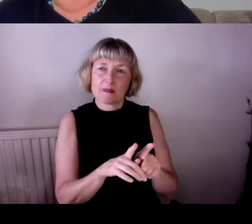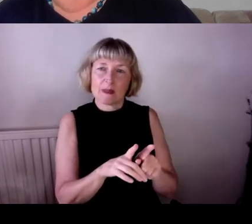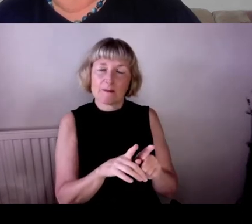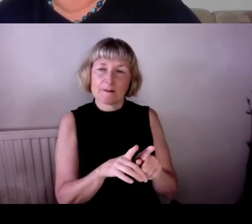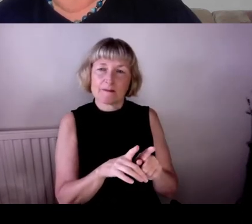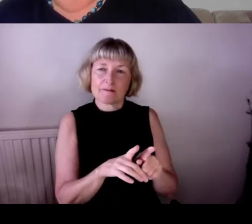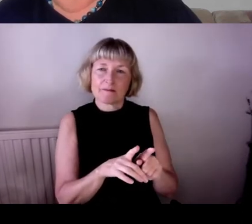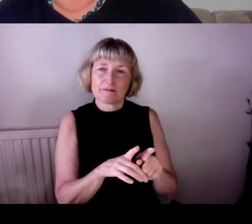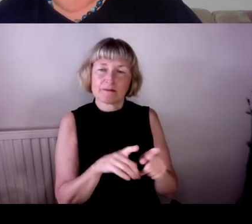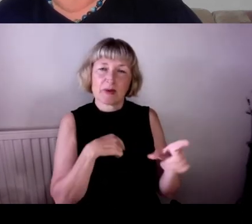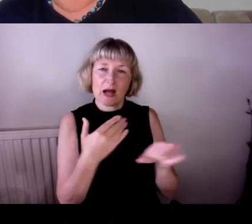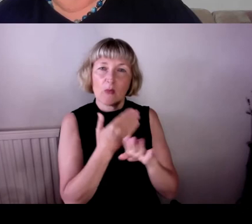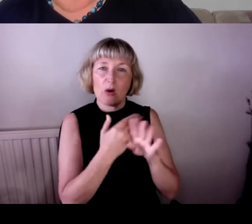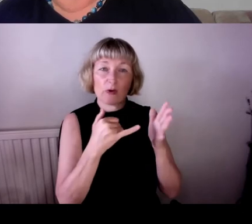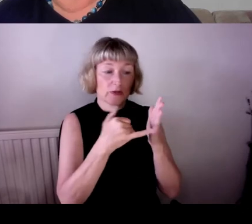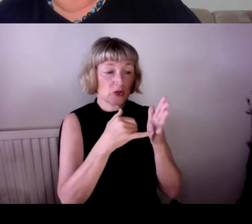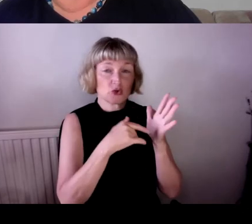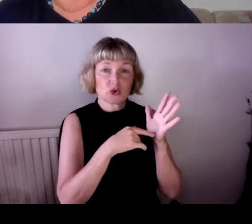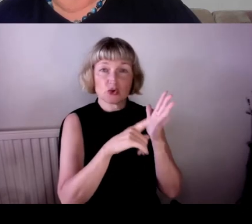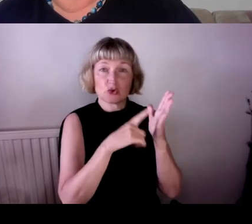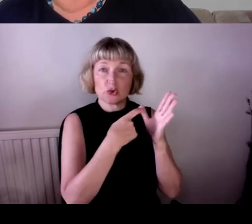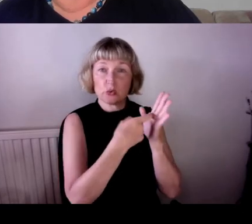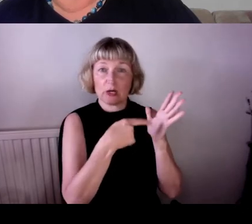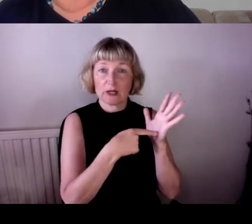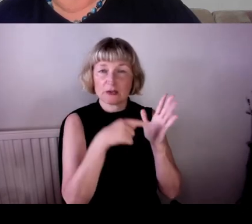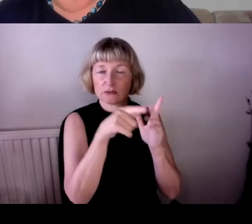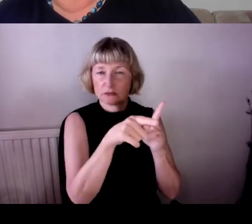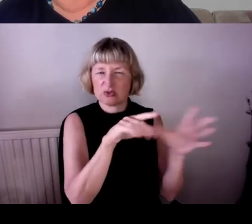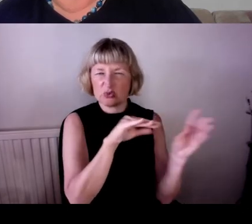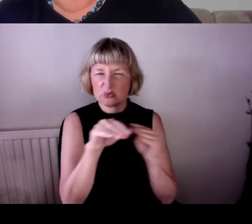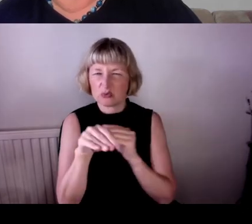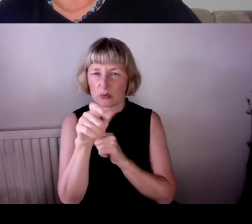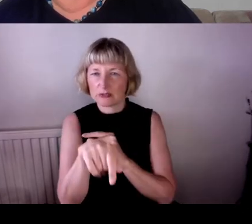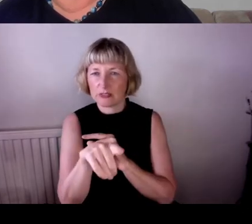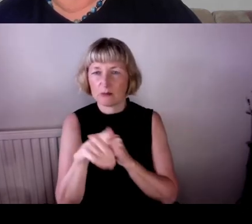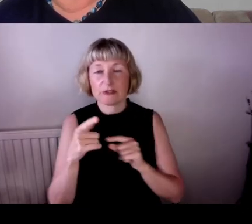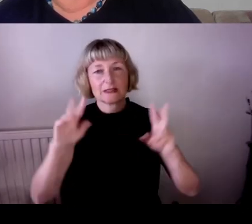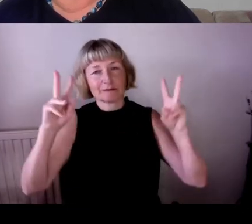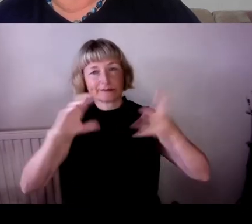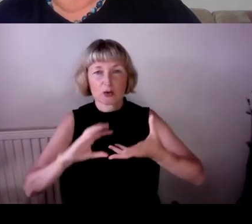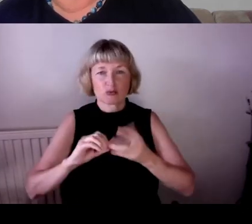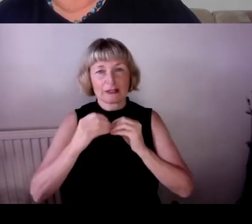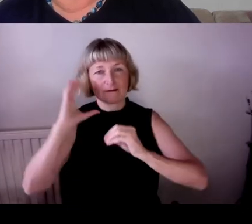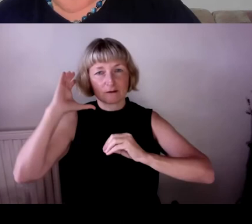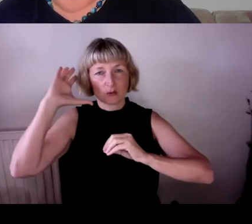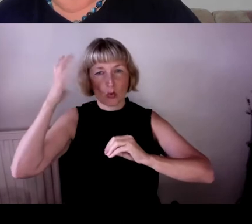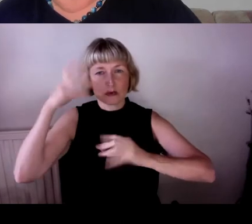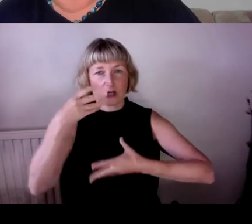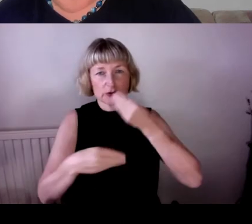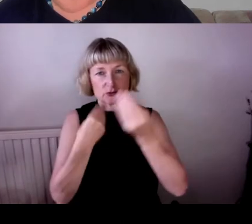and we more did sort of creative audio description over the top